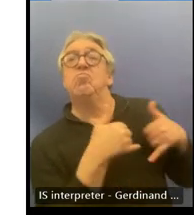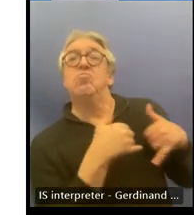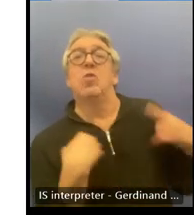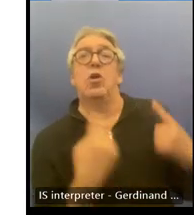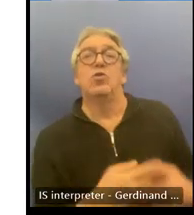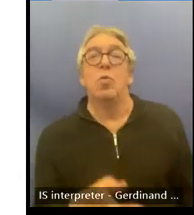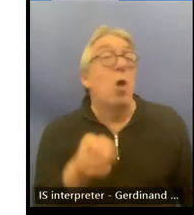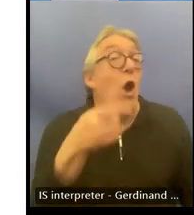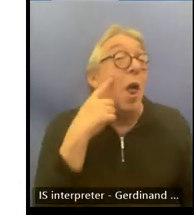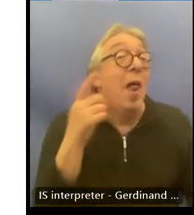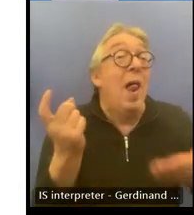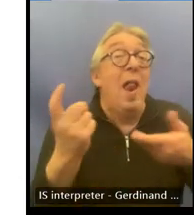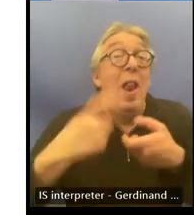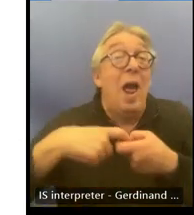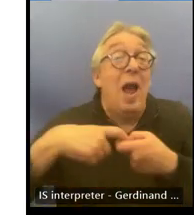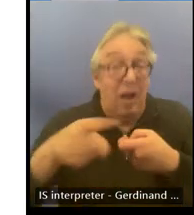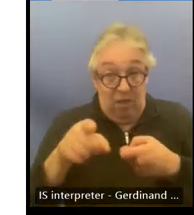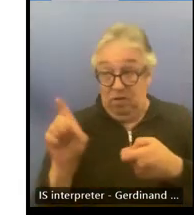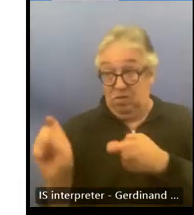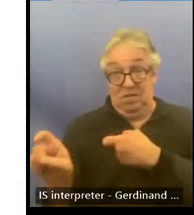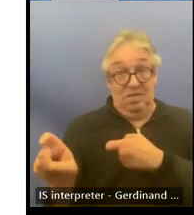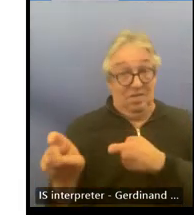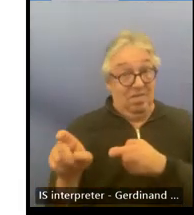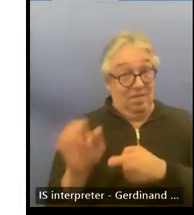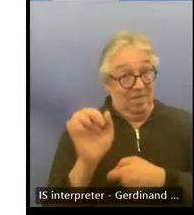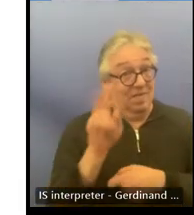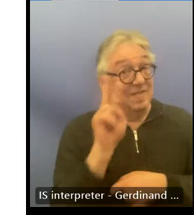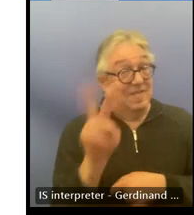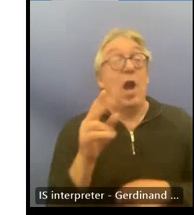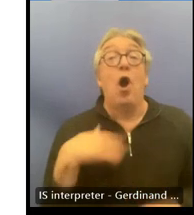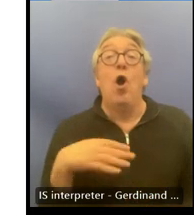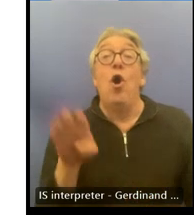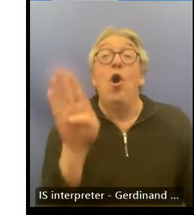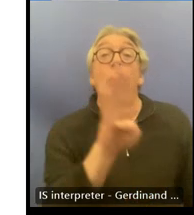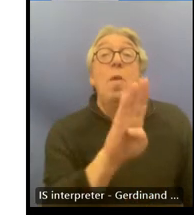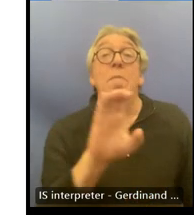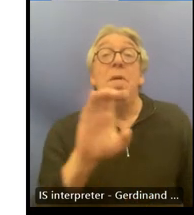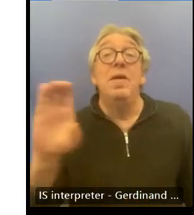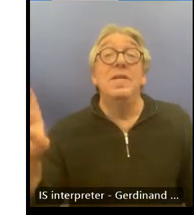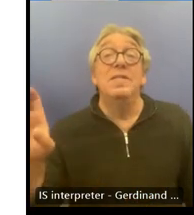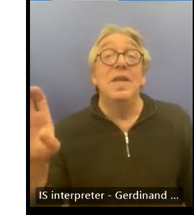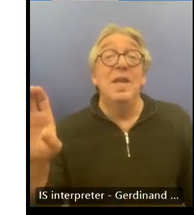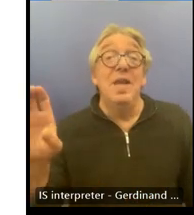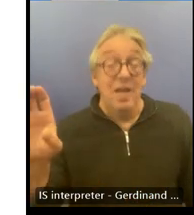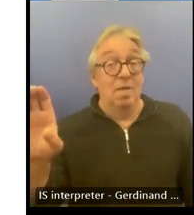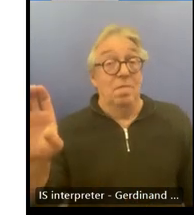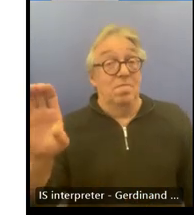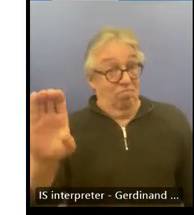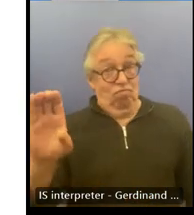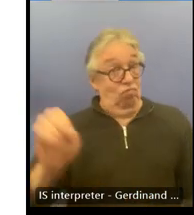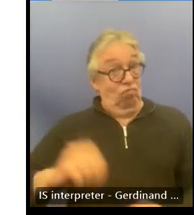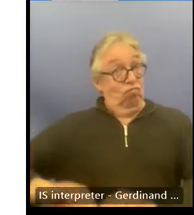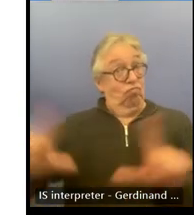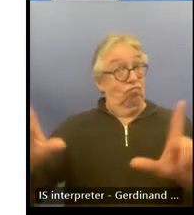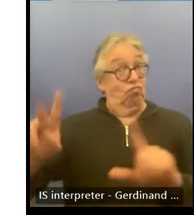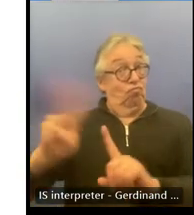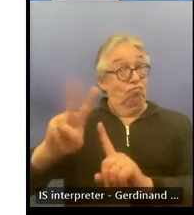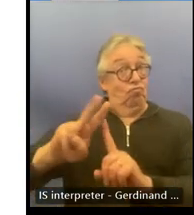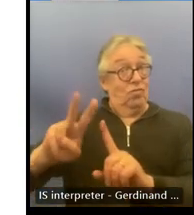check of our latest feature on BBC with HP digitizing our entire module. So to close,